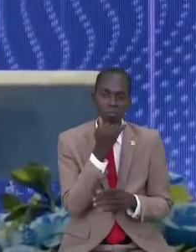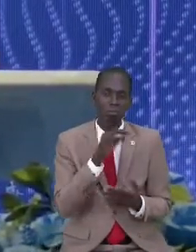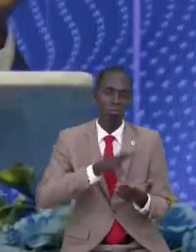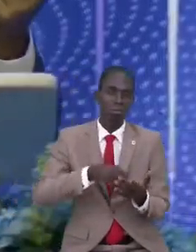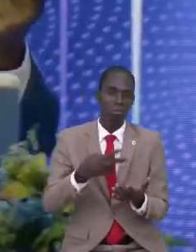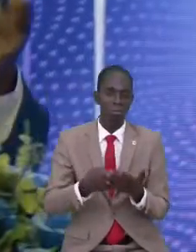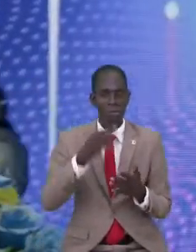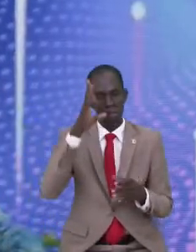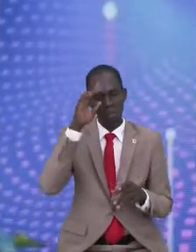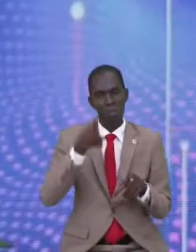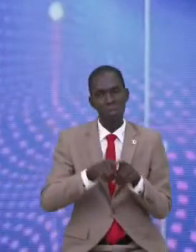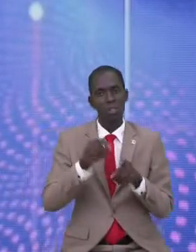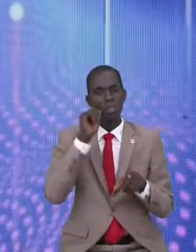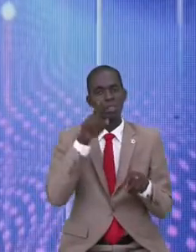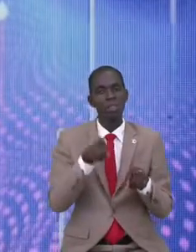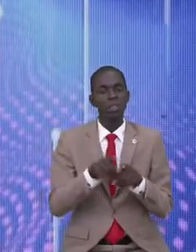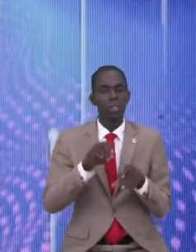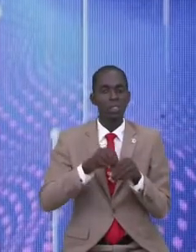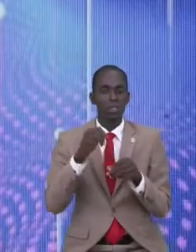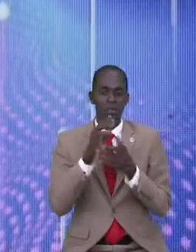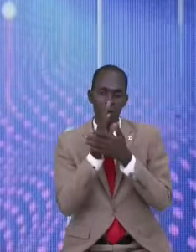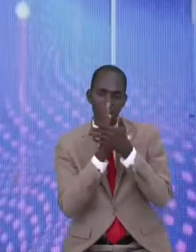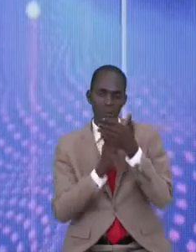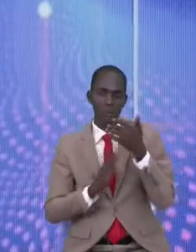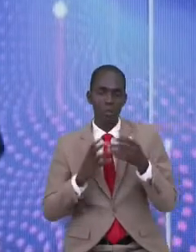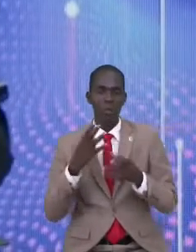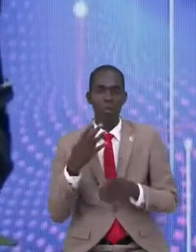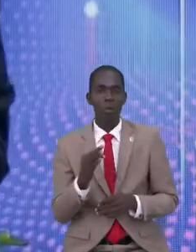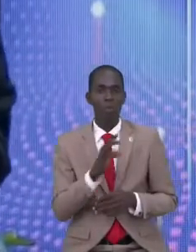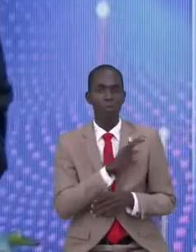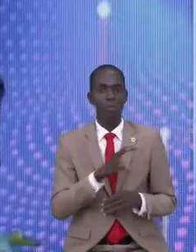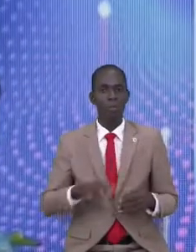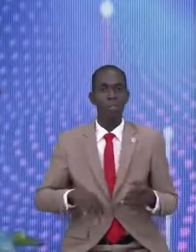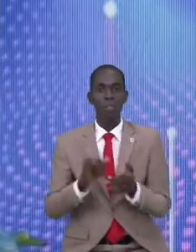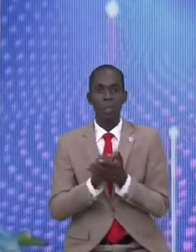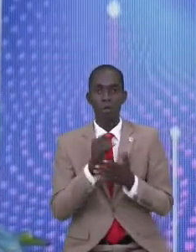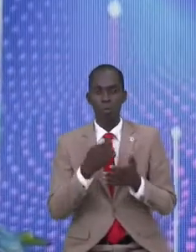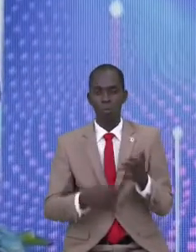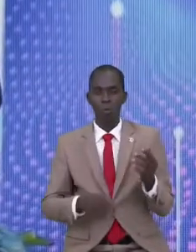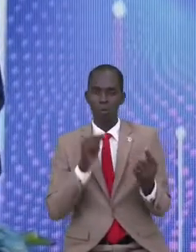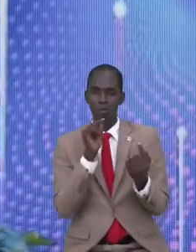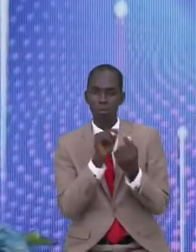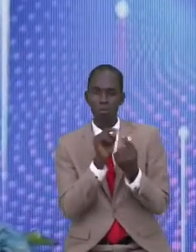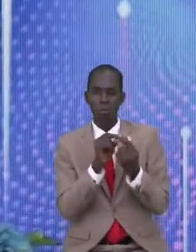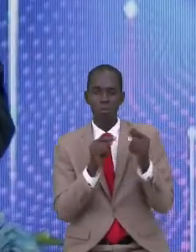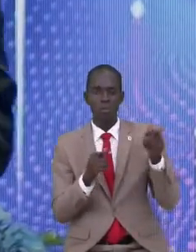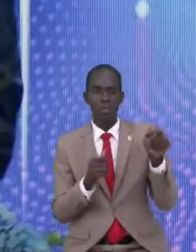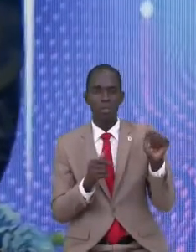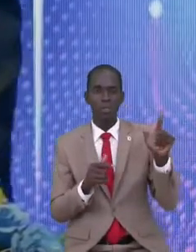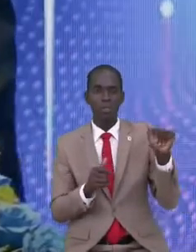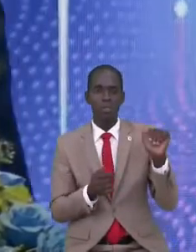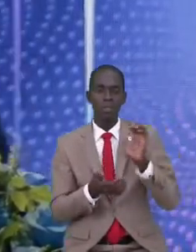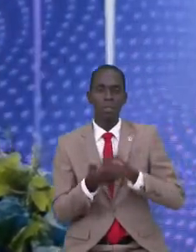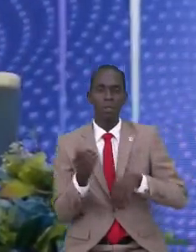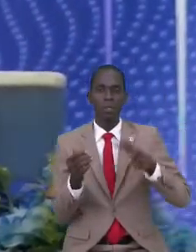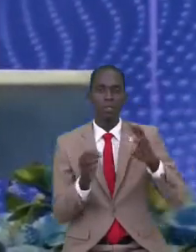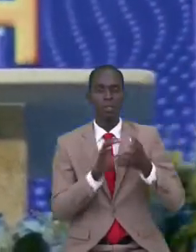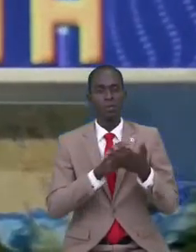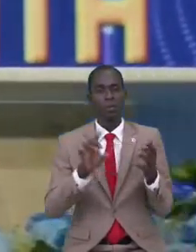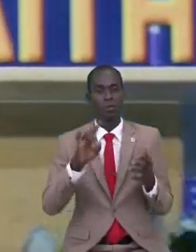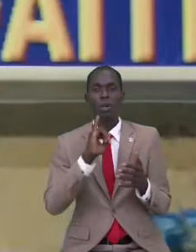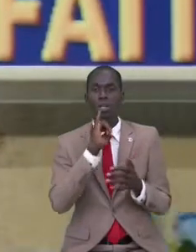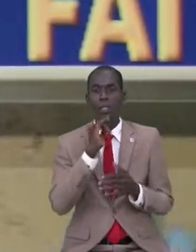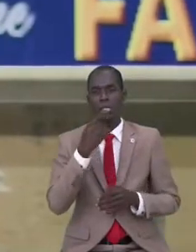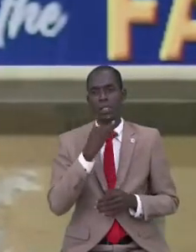the meekness of Christ. That's exactly what Galatians chapter 6 verse 1 is saying. Look